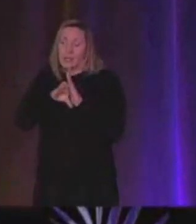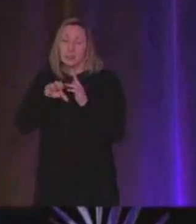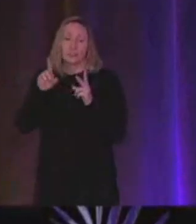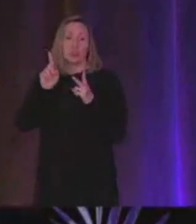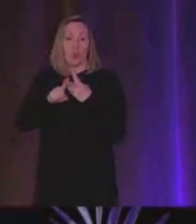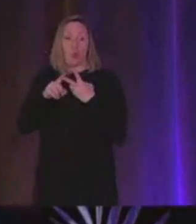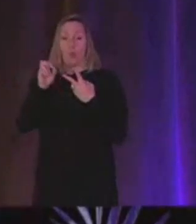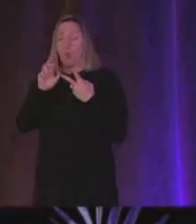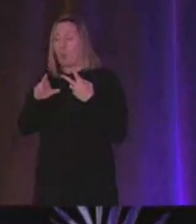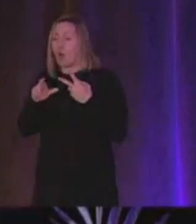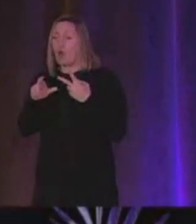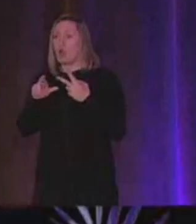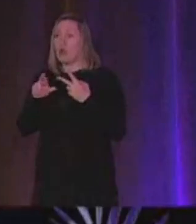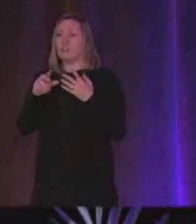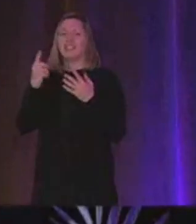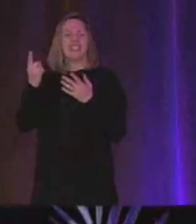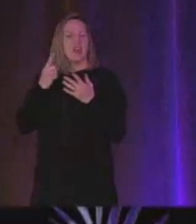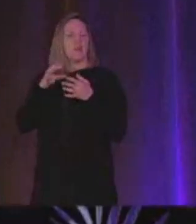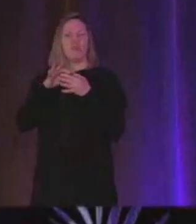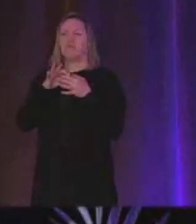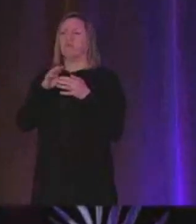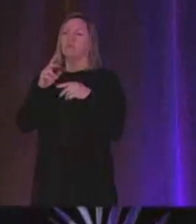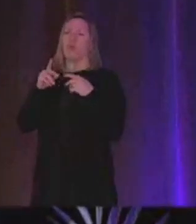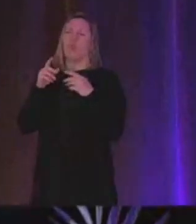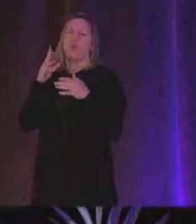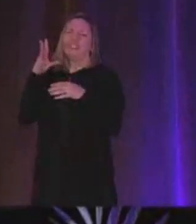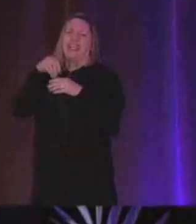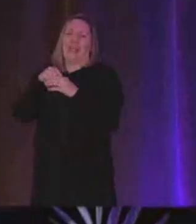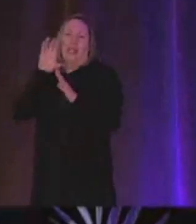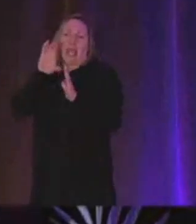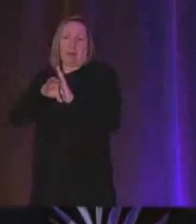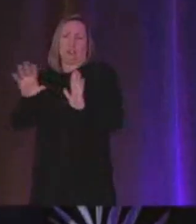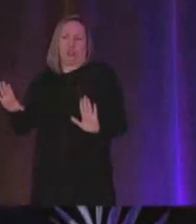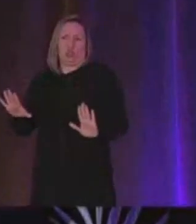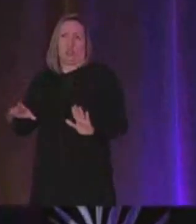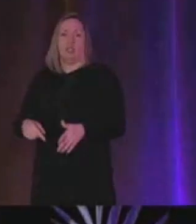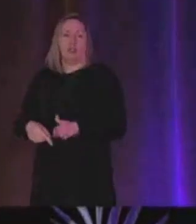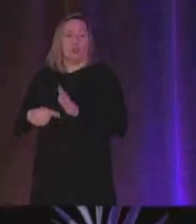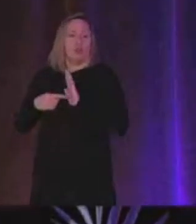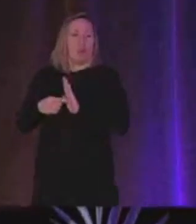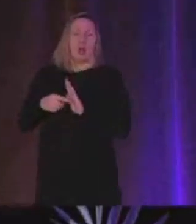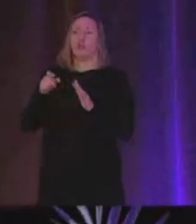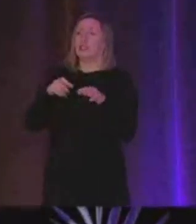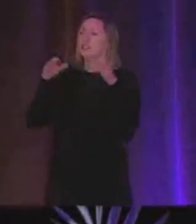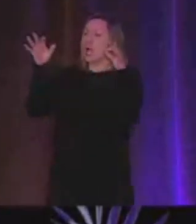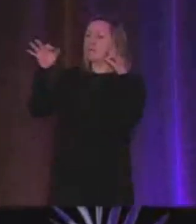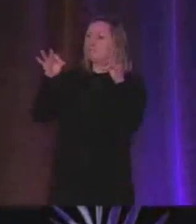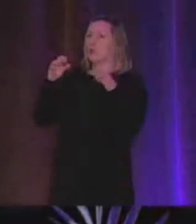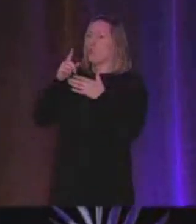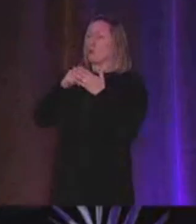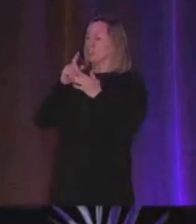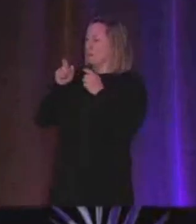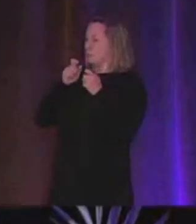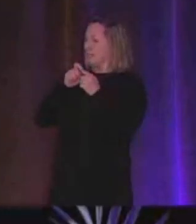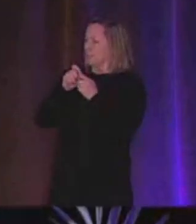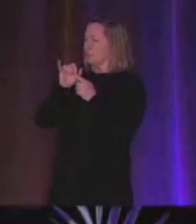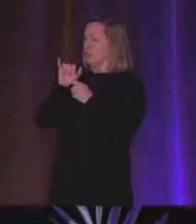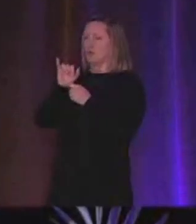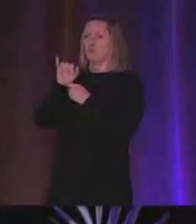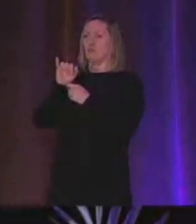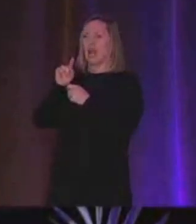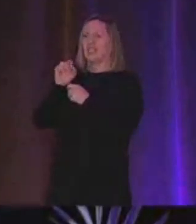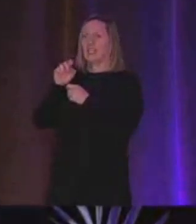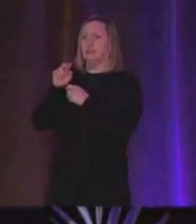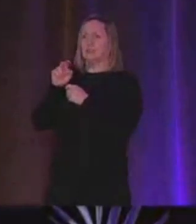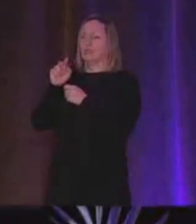a like something features will be there in the image. So the model needs to determine which particular entity, I would say, it belongs